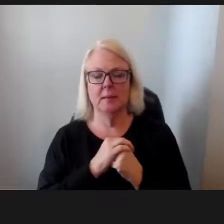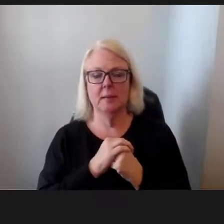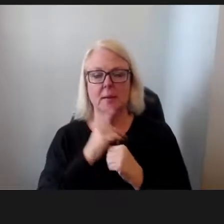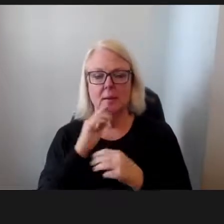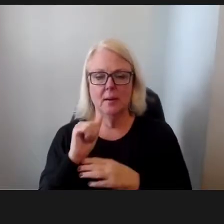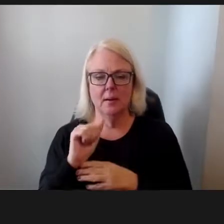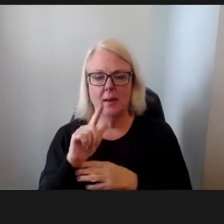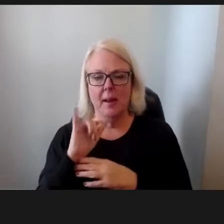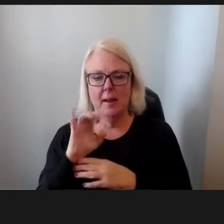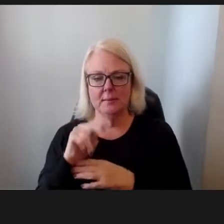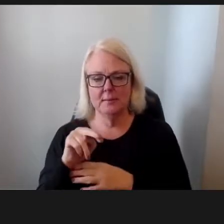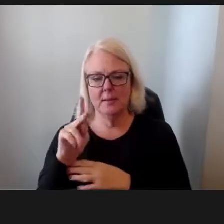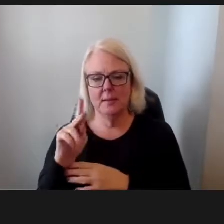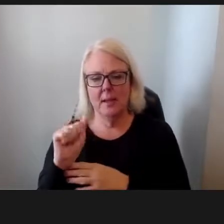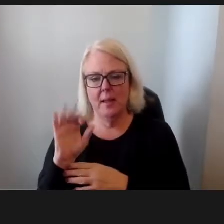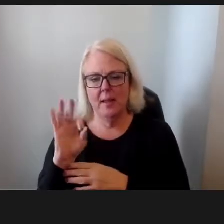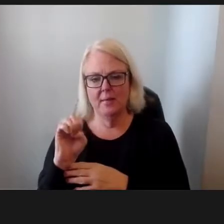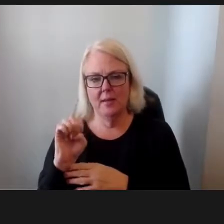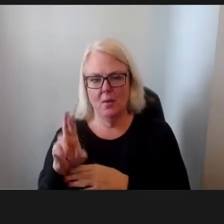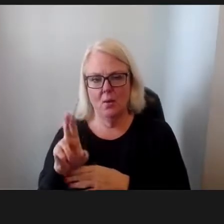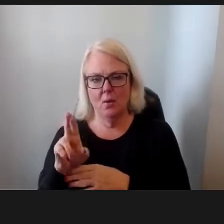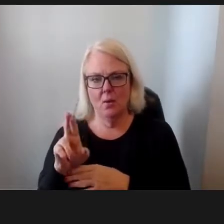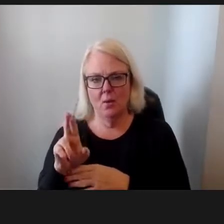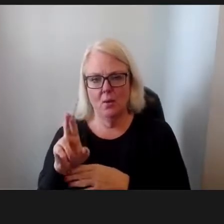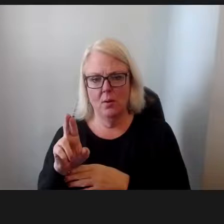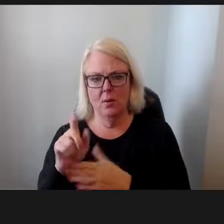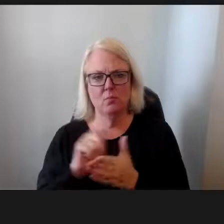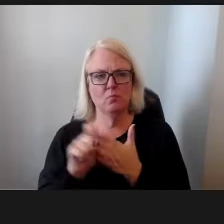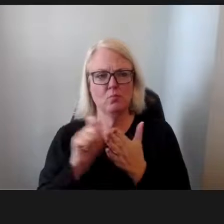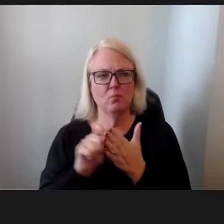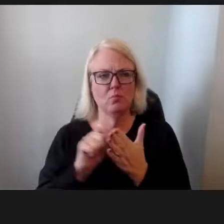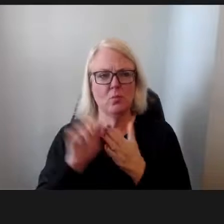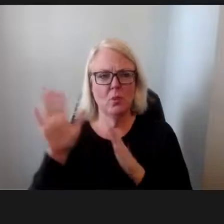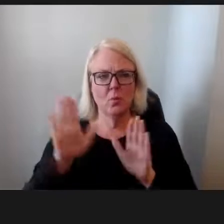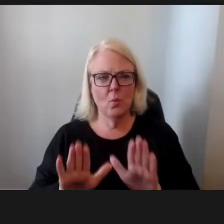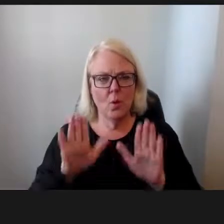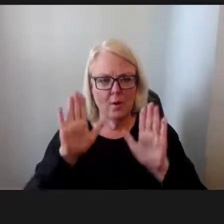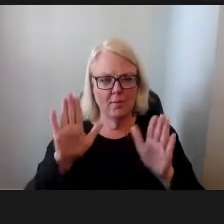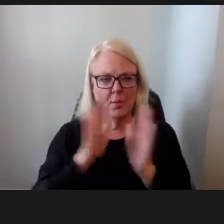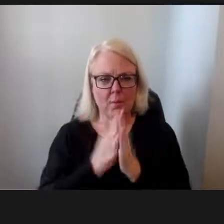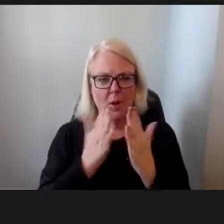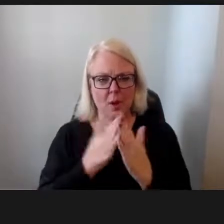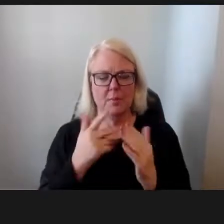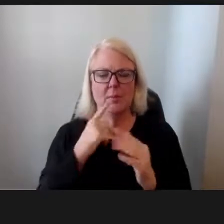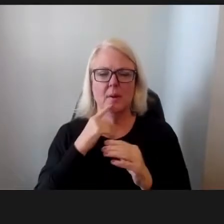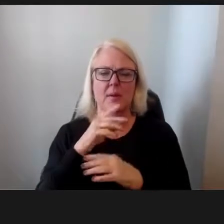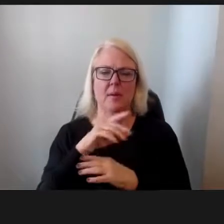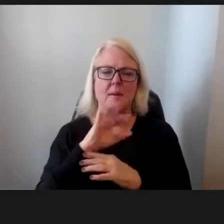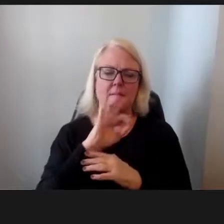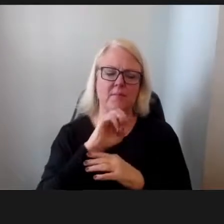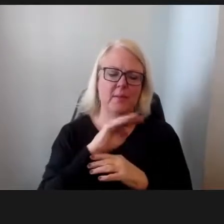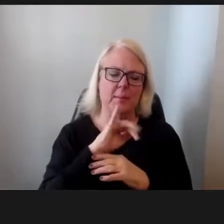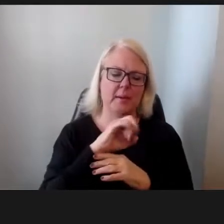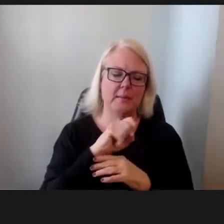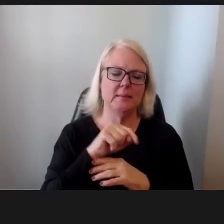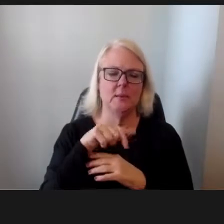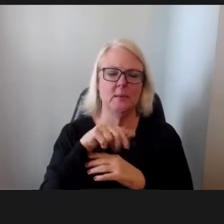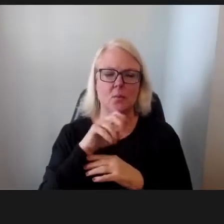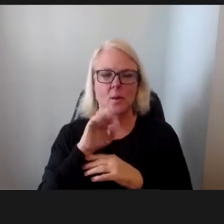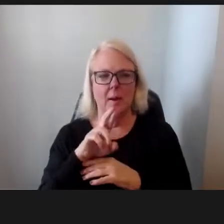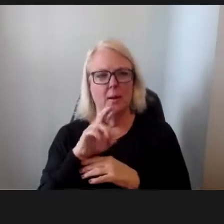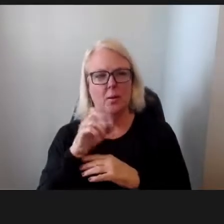Allison Kafer, K-A-F-E-R, has written in her wonderful book, Feminist Queer Crip, that crip